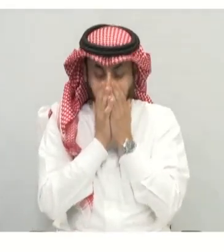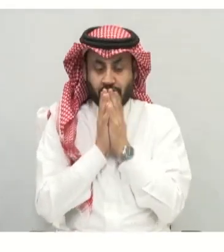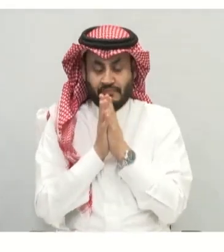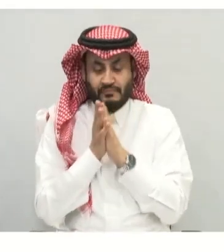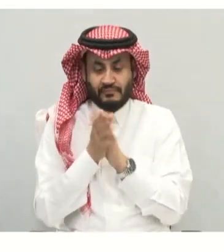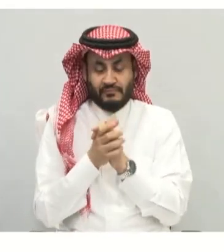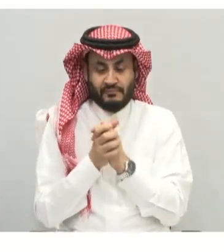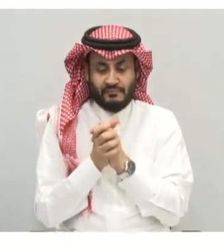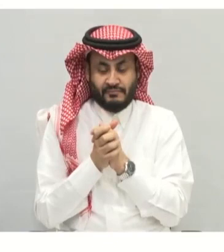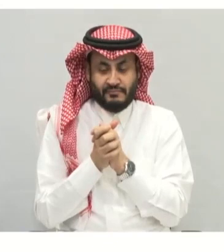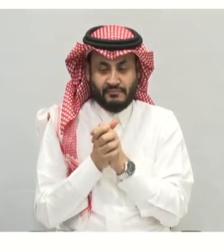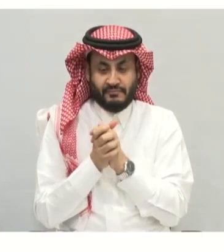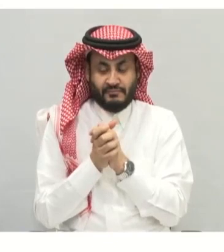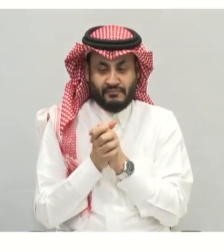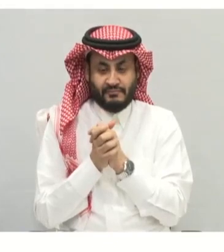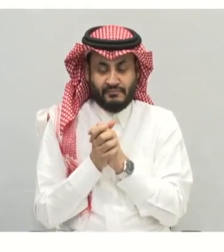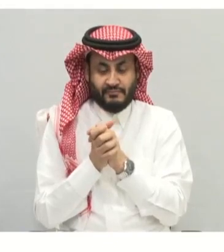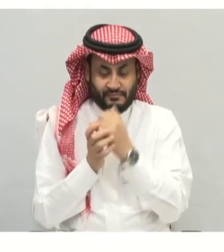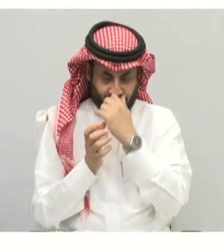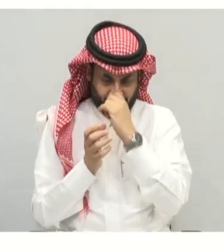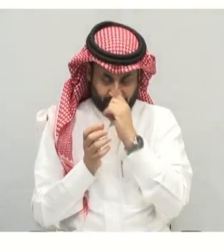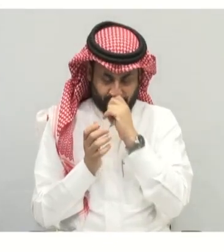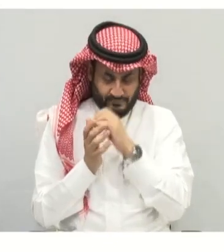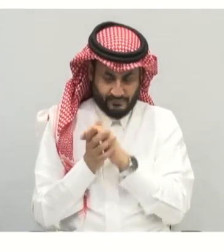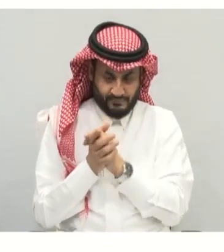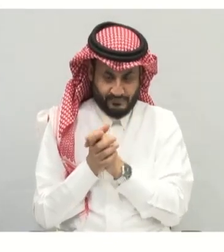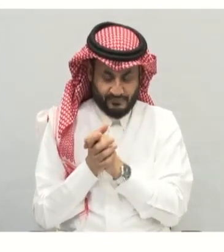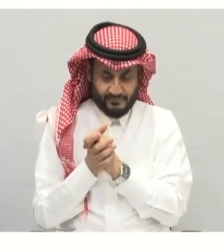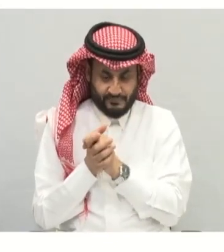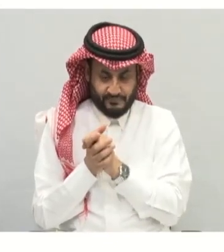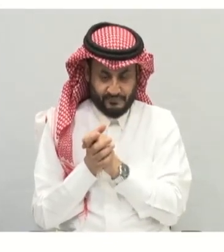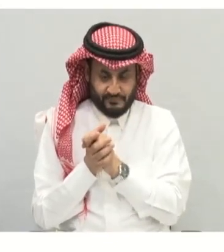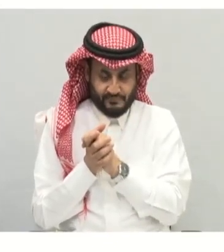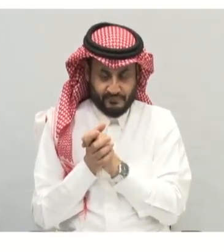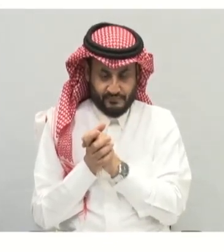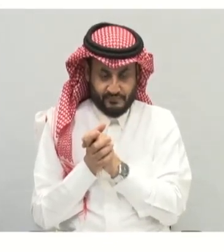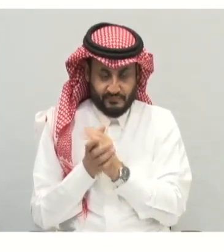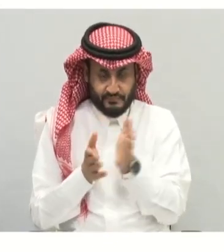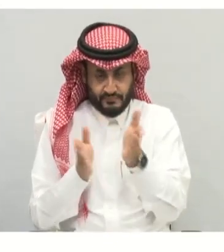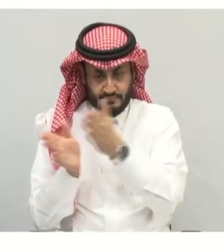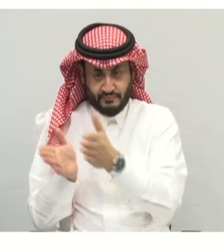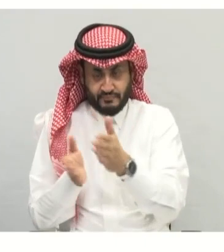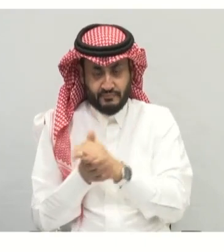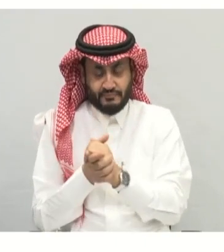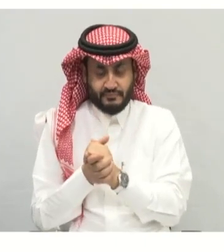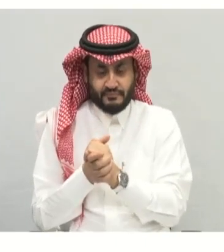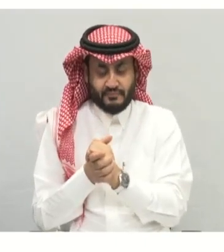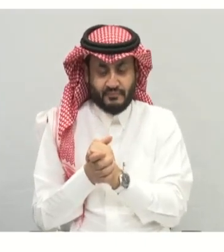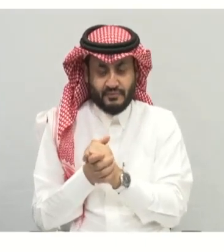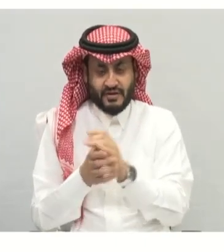that sometimes work as subjects and sentences as we can see here after this we did have